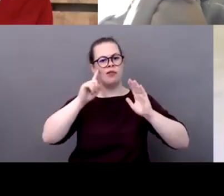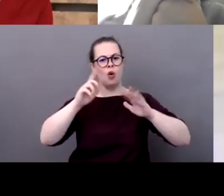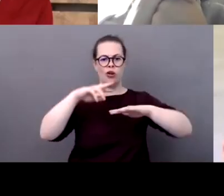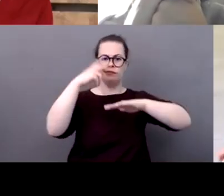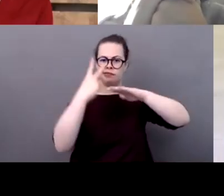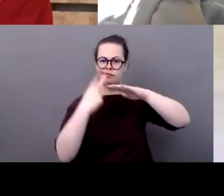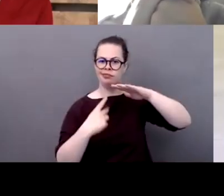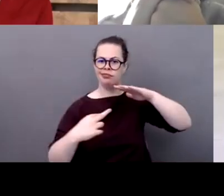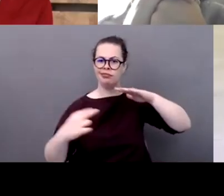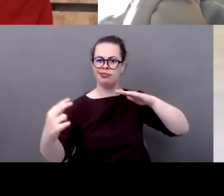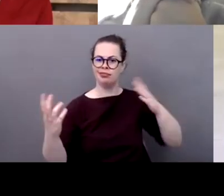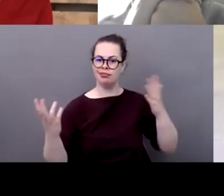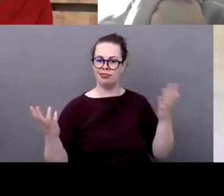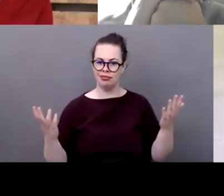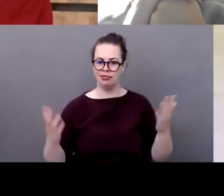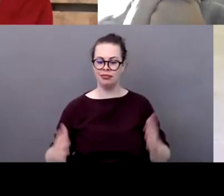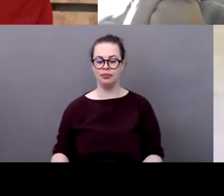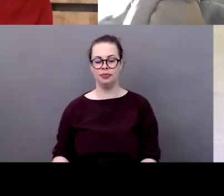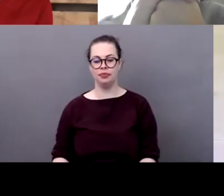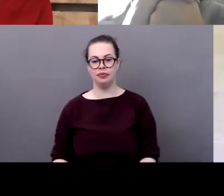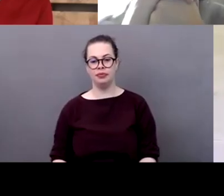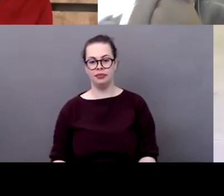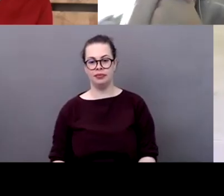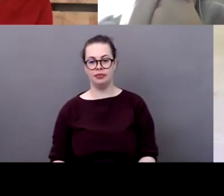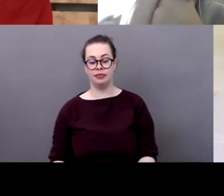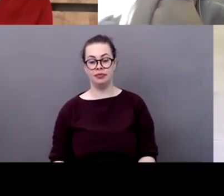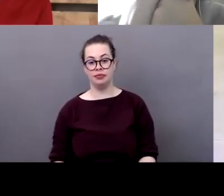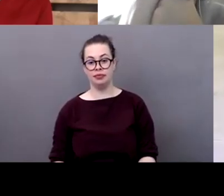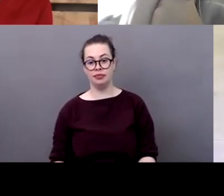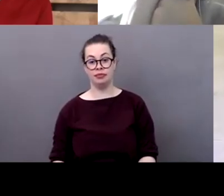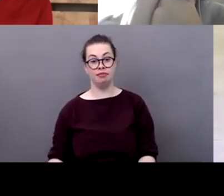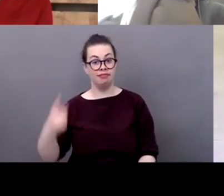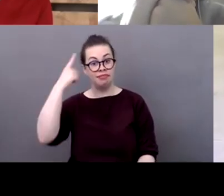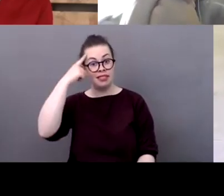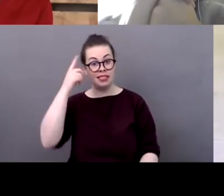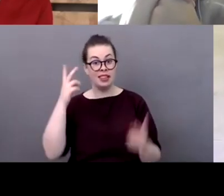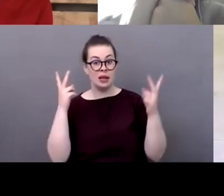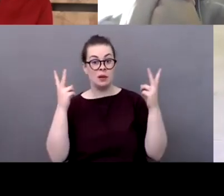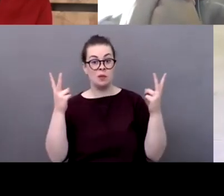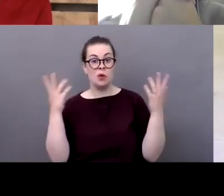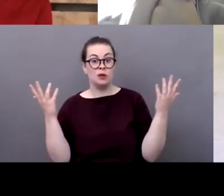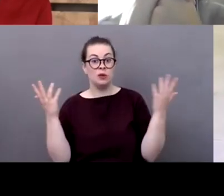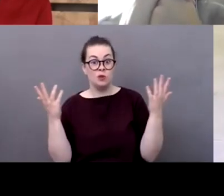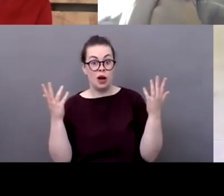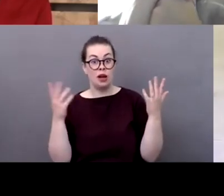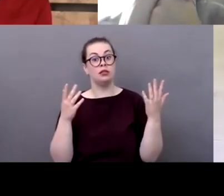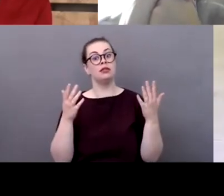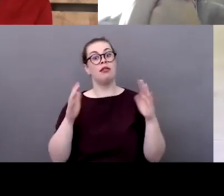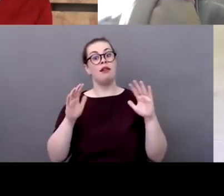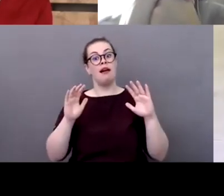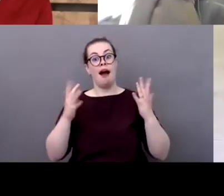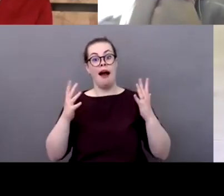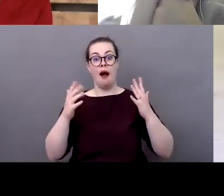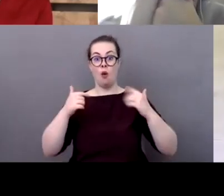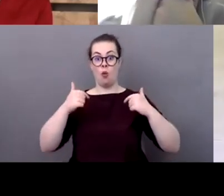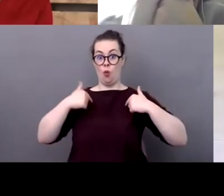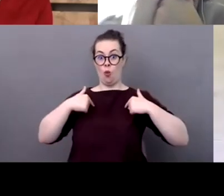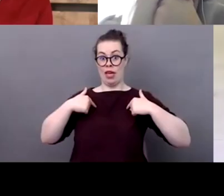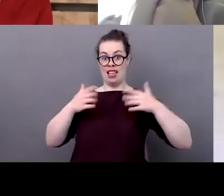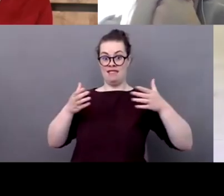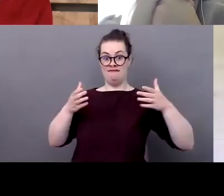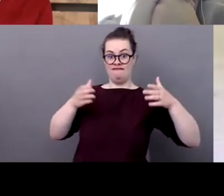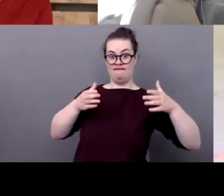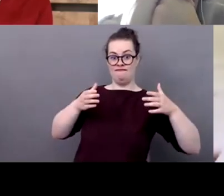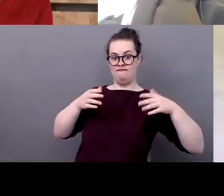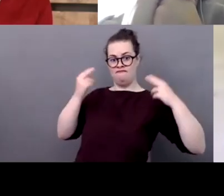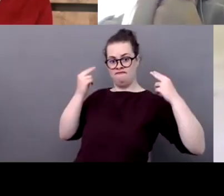I think the key is this public participation and engagement and how inclusive are we being in these decisions,